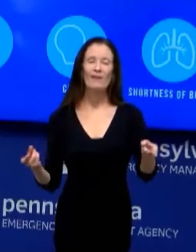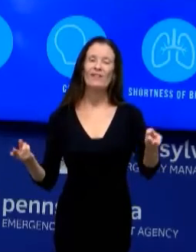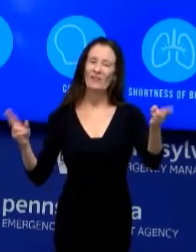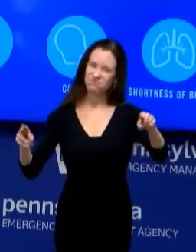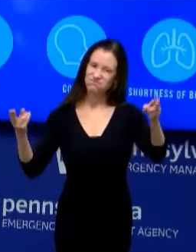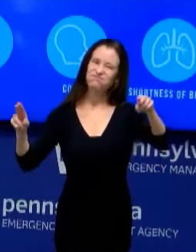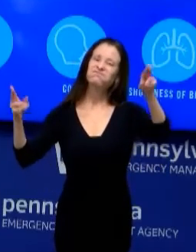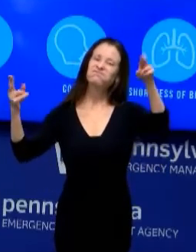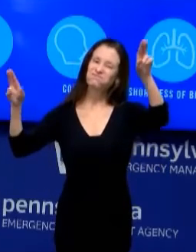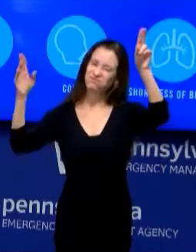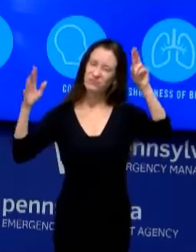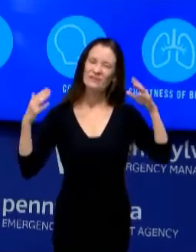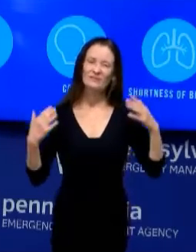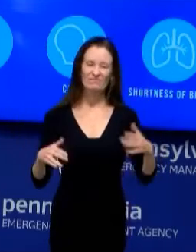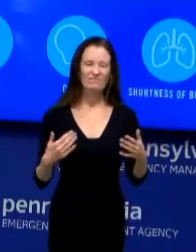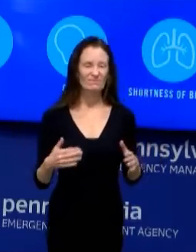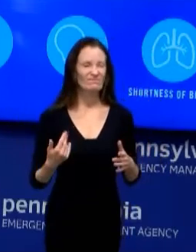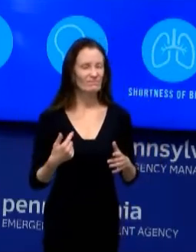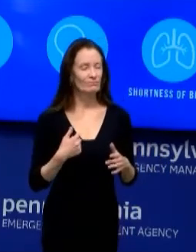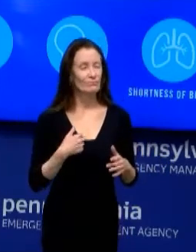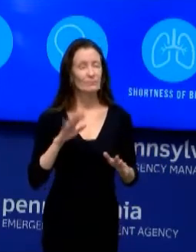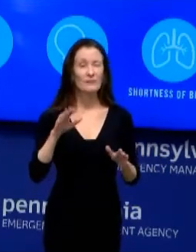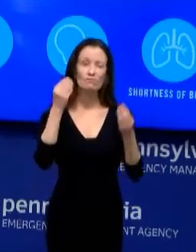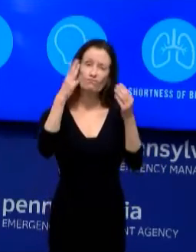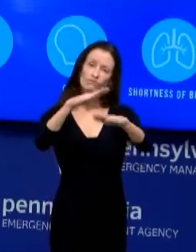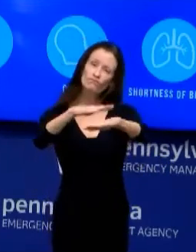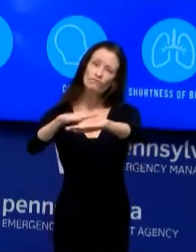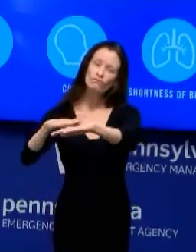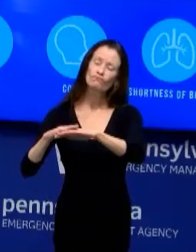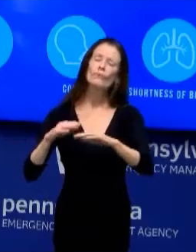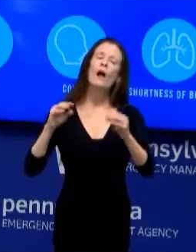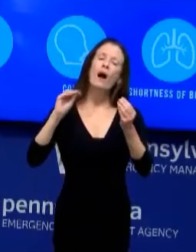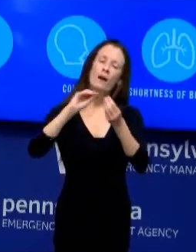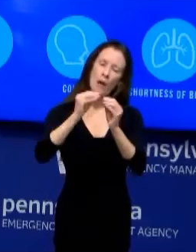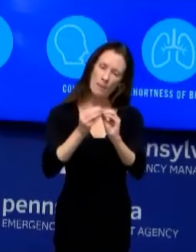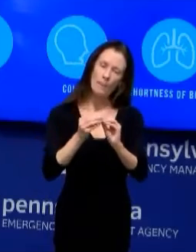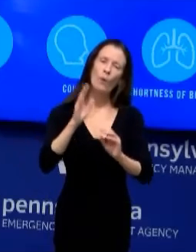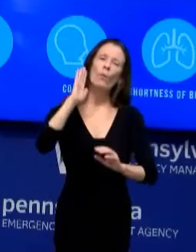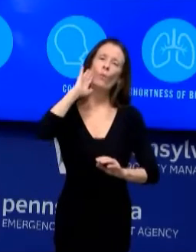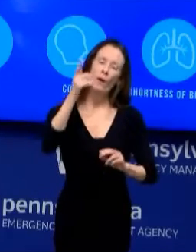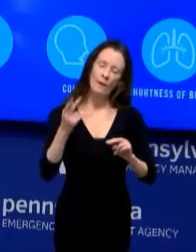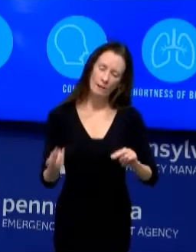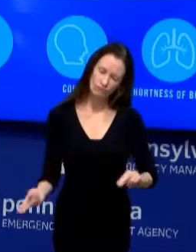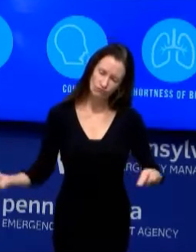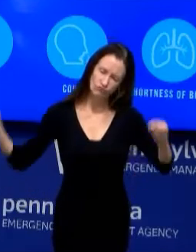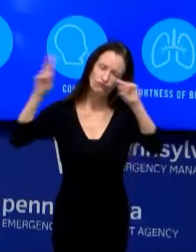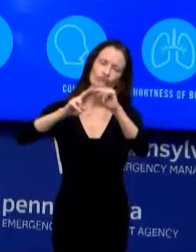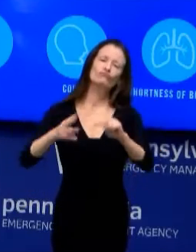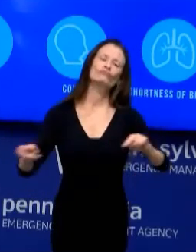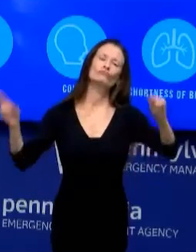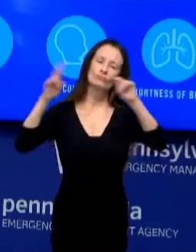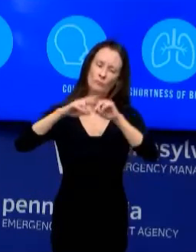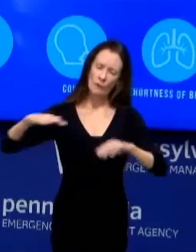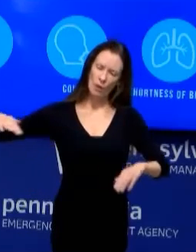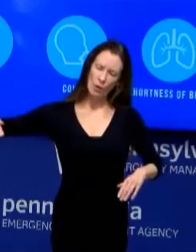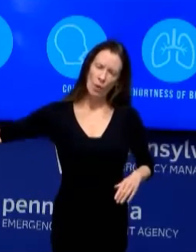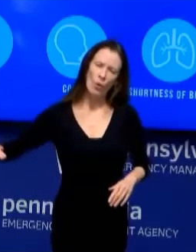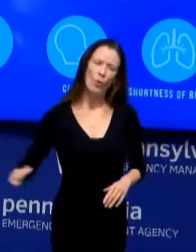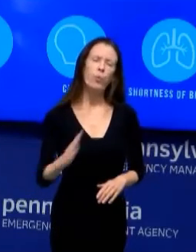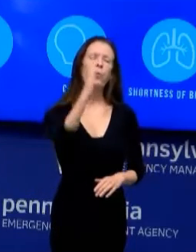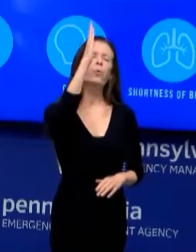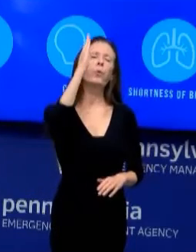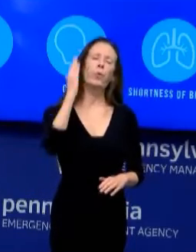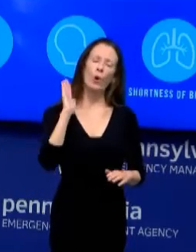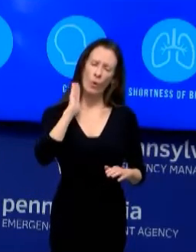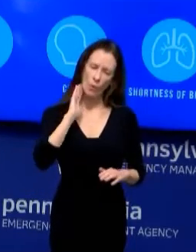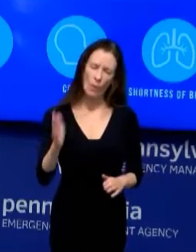and then we need to mitigate and prevent the surge from becoming overwhelming by practicing social distancing,